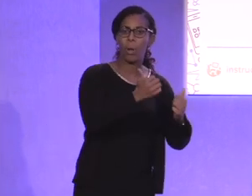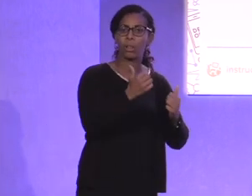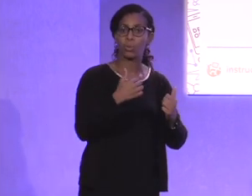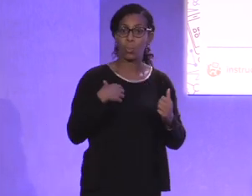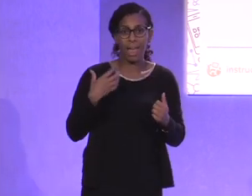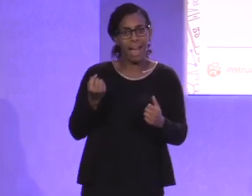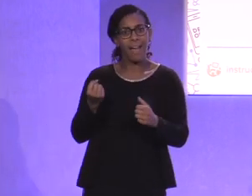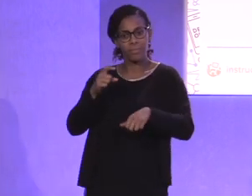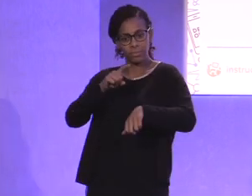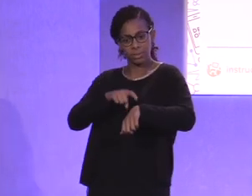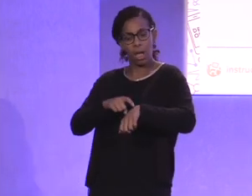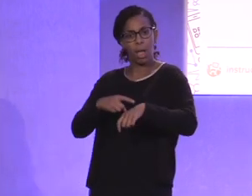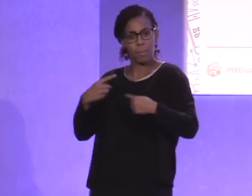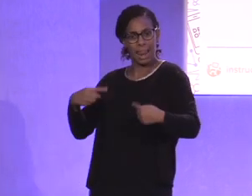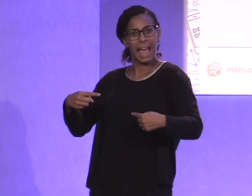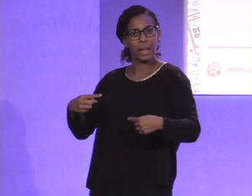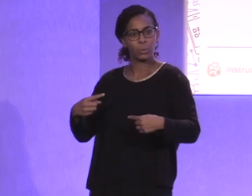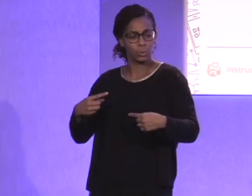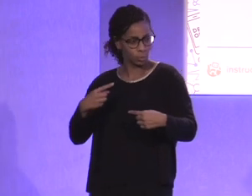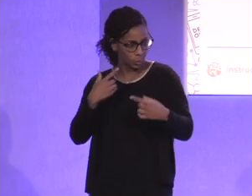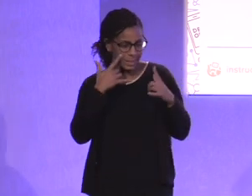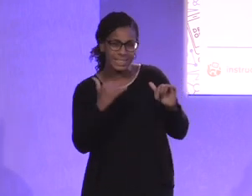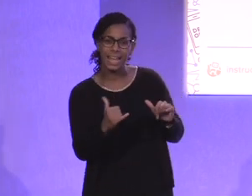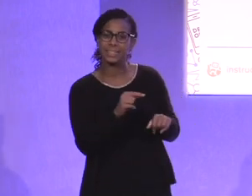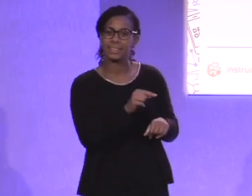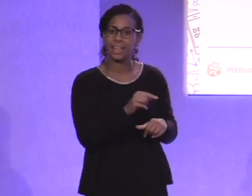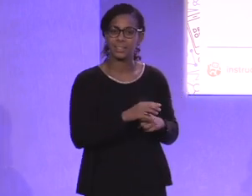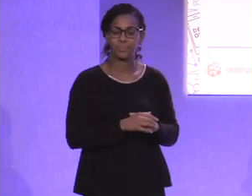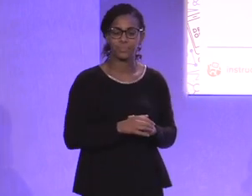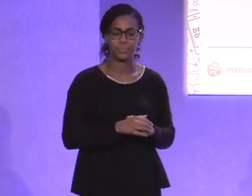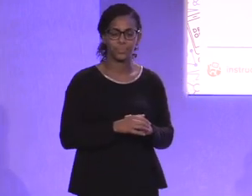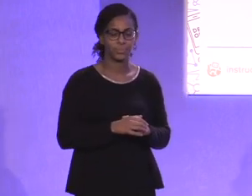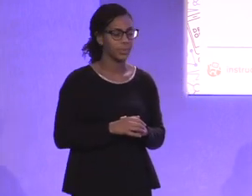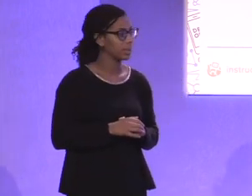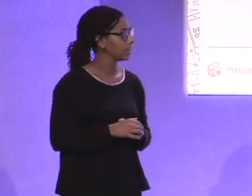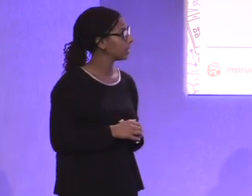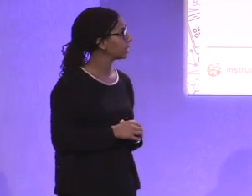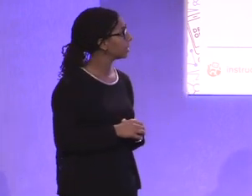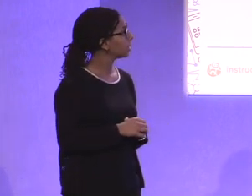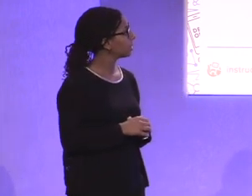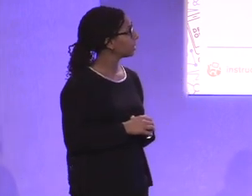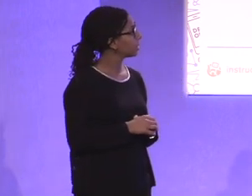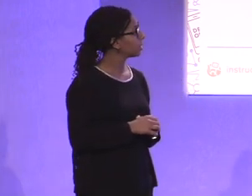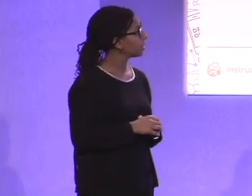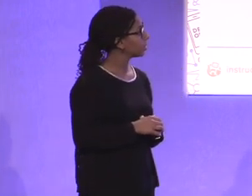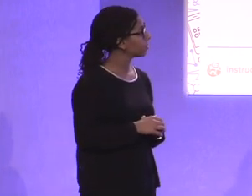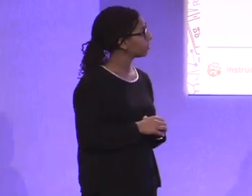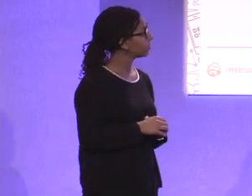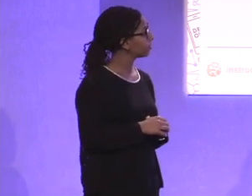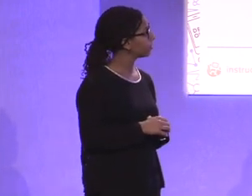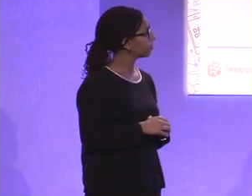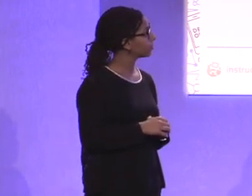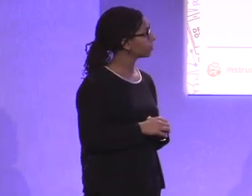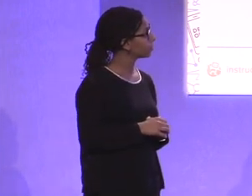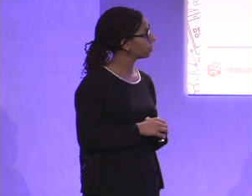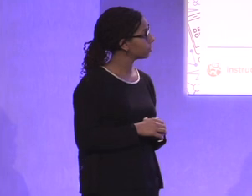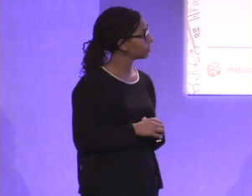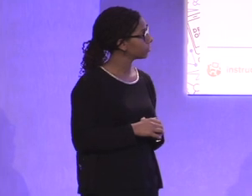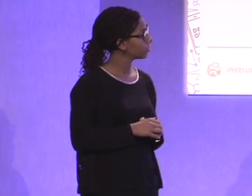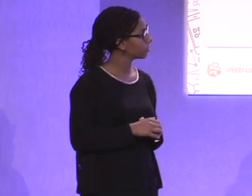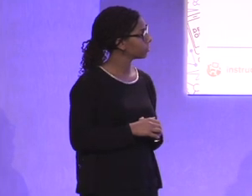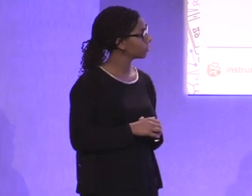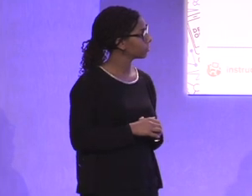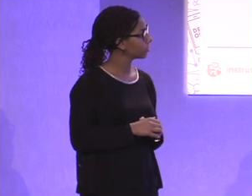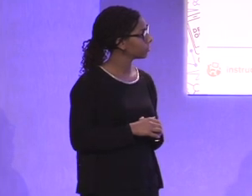So it provokes those conversations. Five down, five to go. So ownership of the SLI and its definition. This is quite